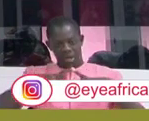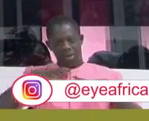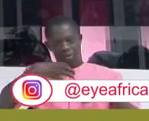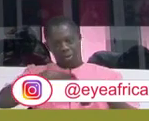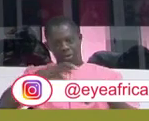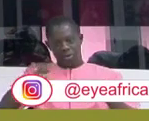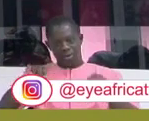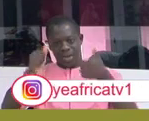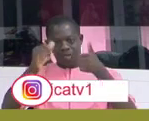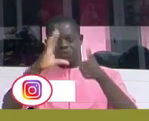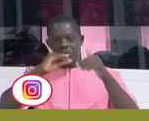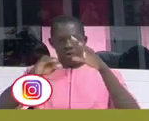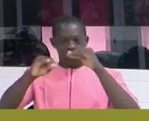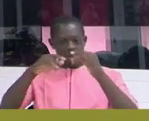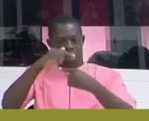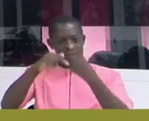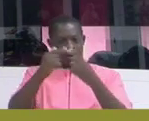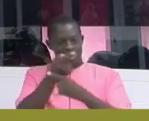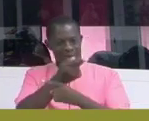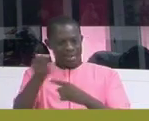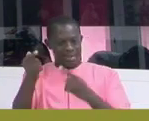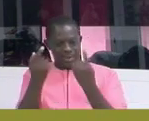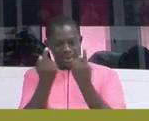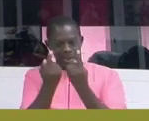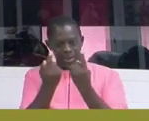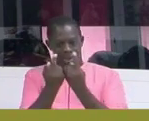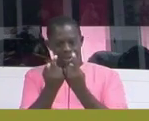Are you ready to talk about these things?